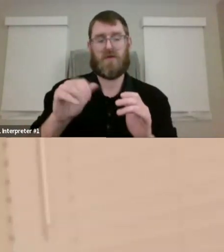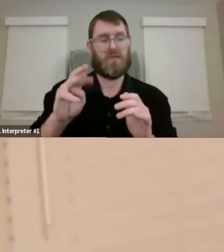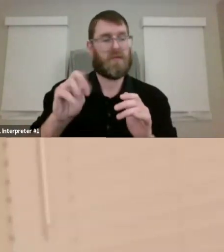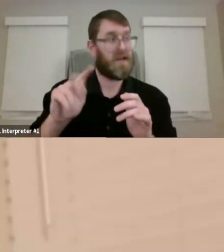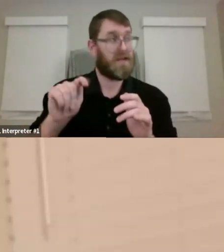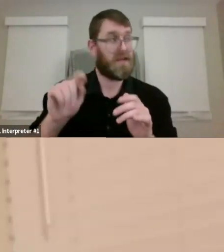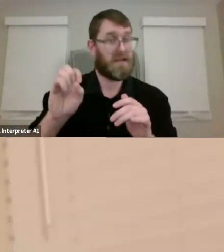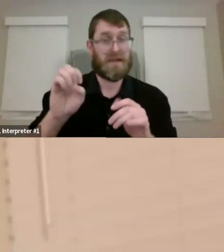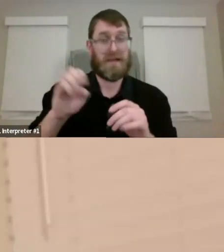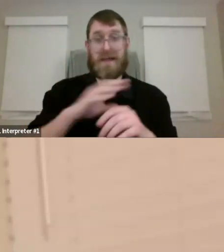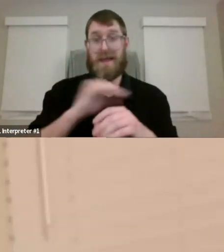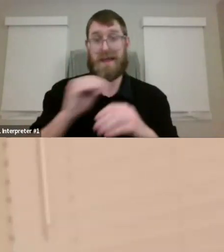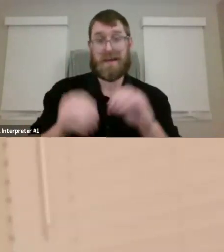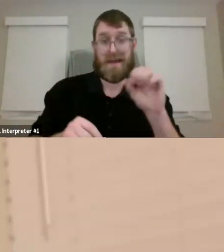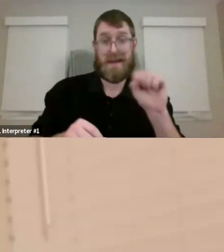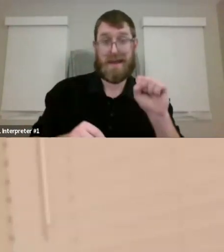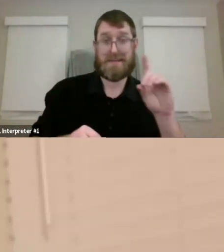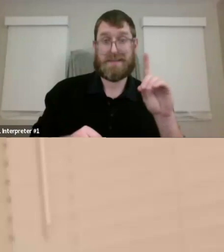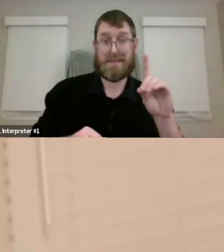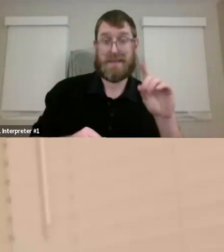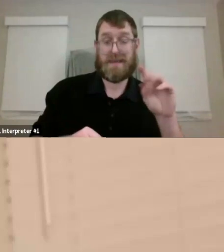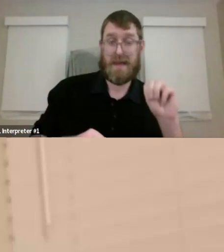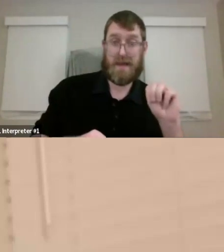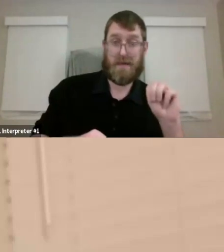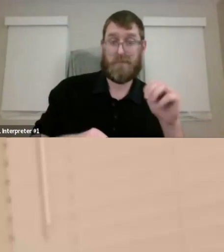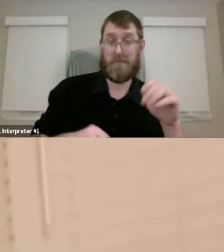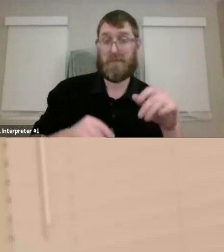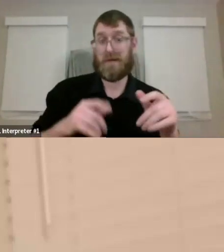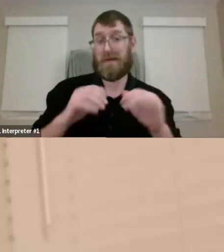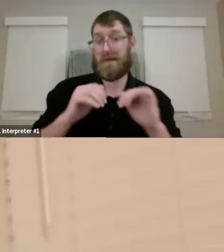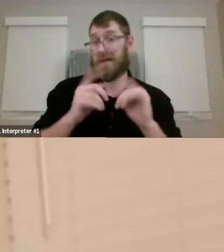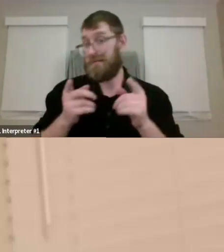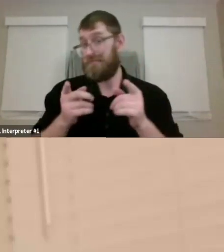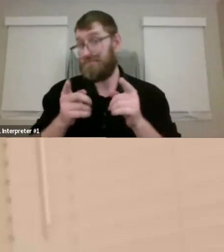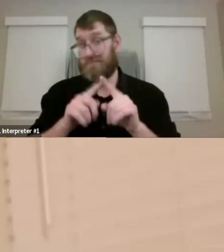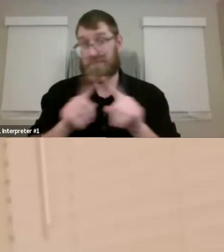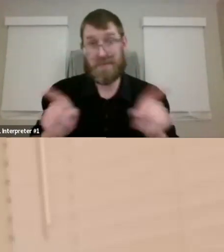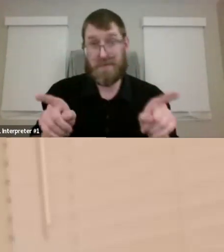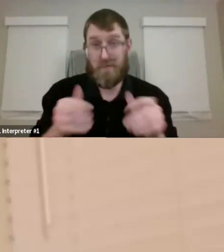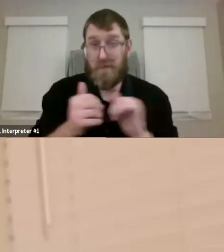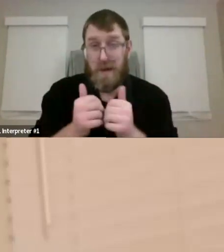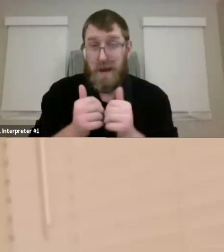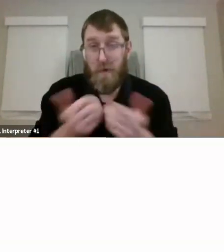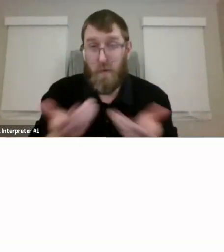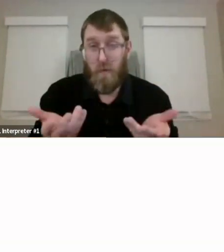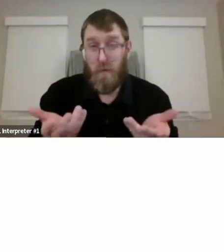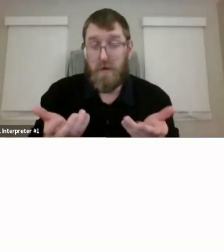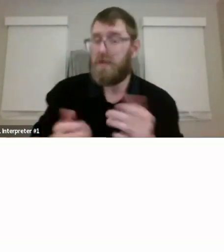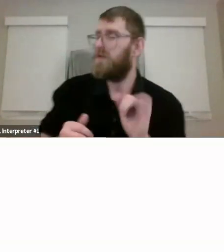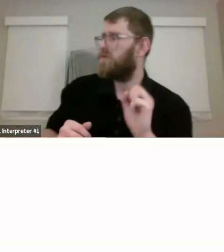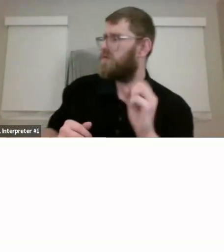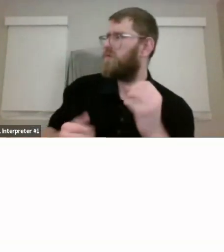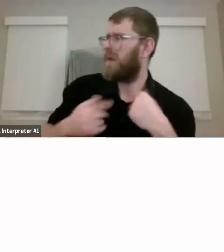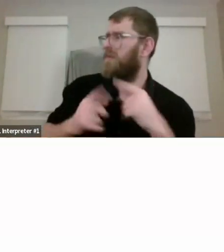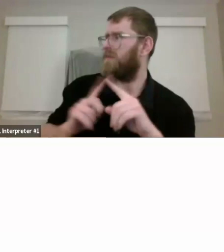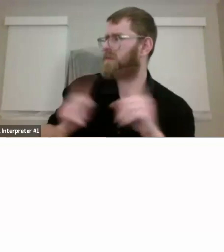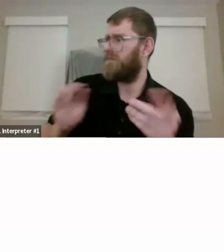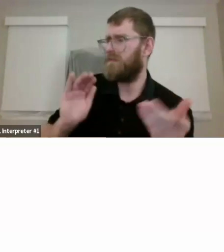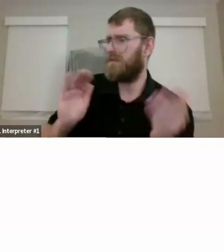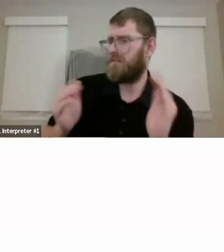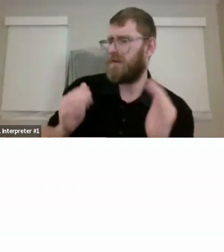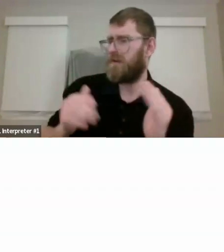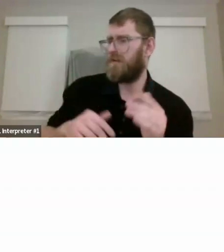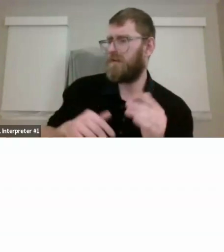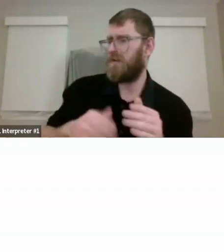in Maryland in 2022? Is this Yes, there is the newest way to assist? So there is a difference between the